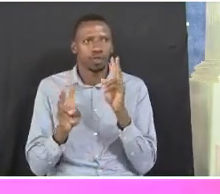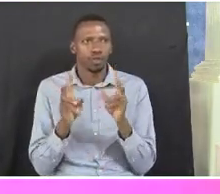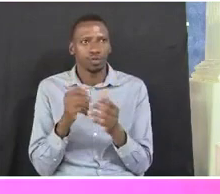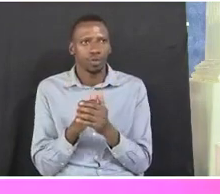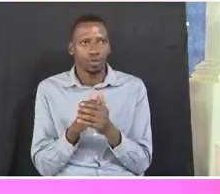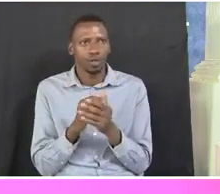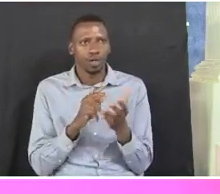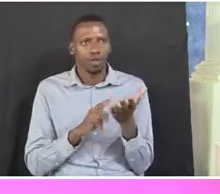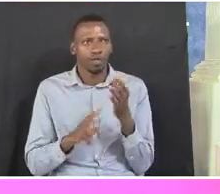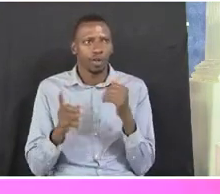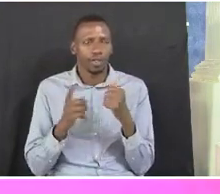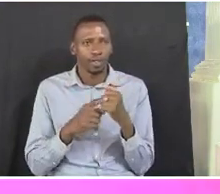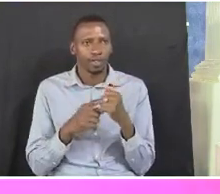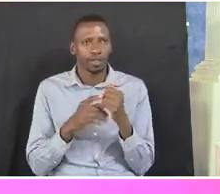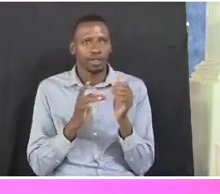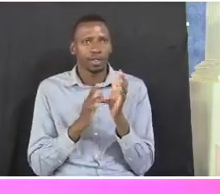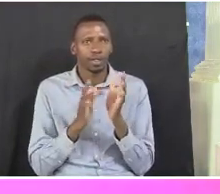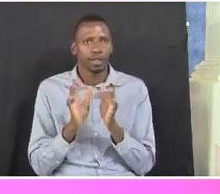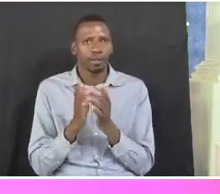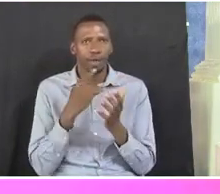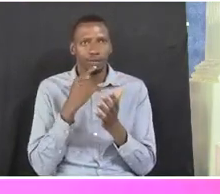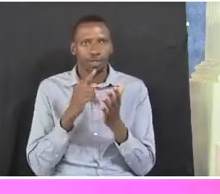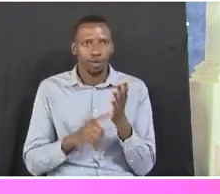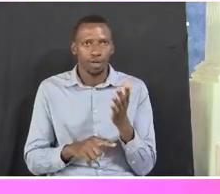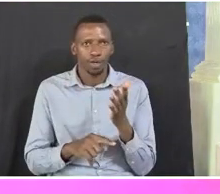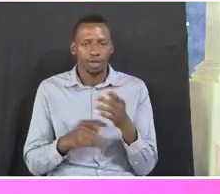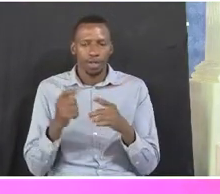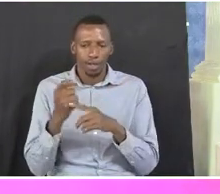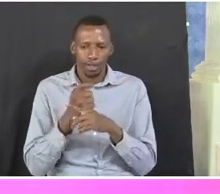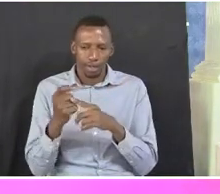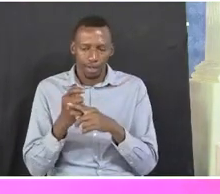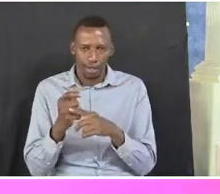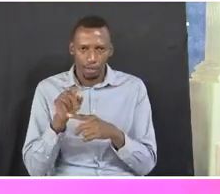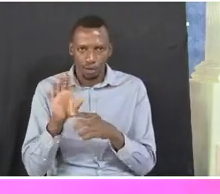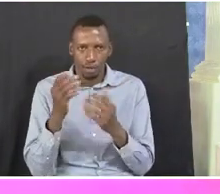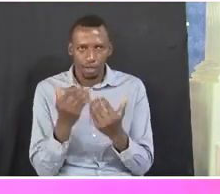22, verse 6, the Bible says, train up a child